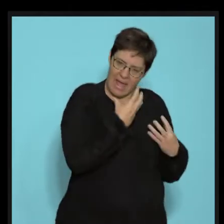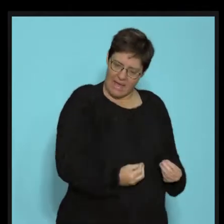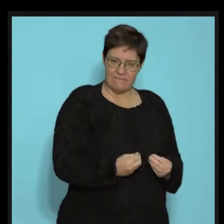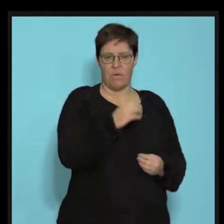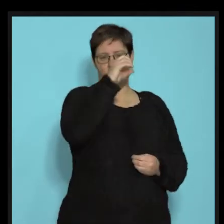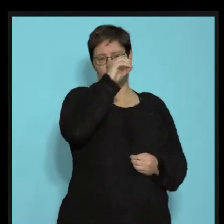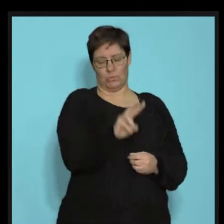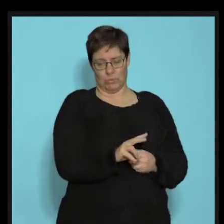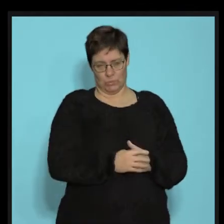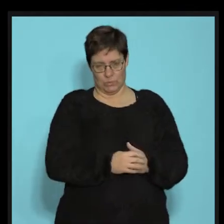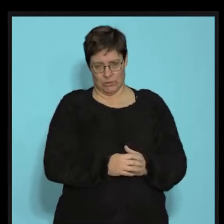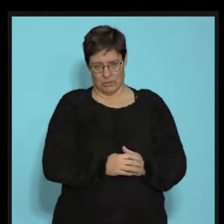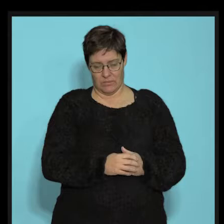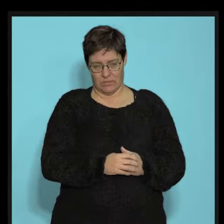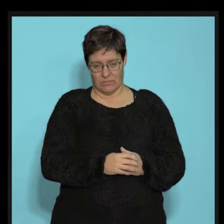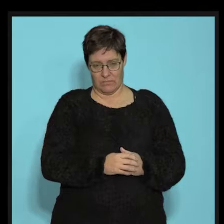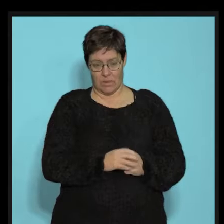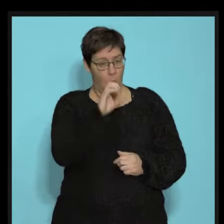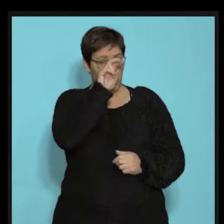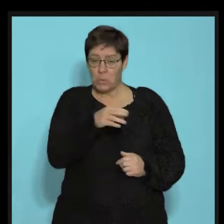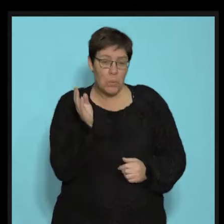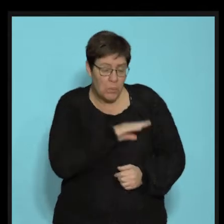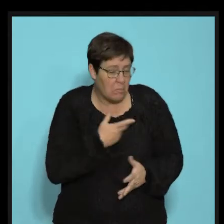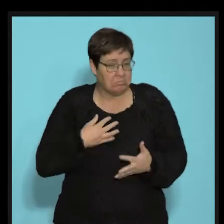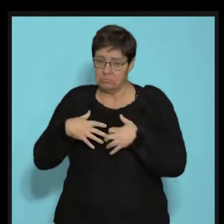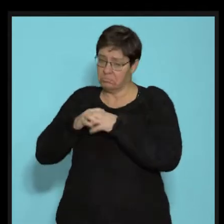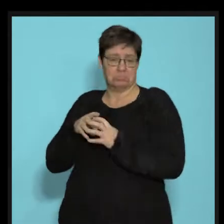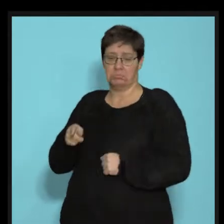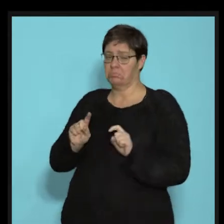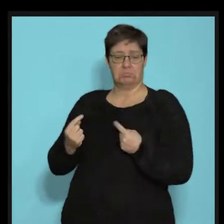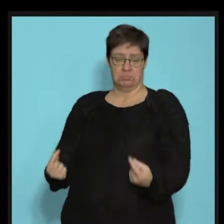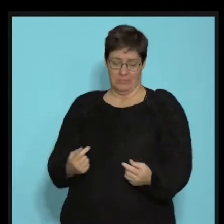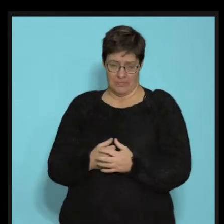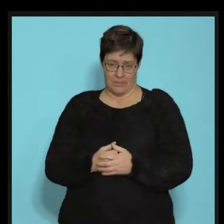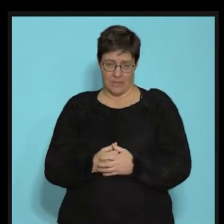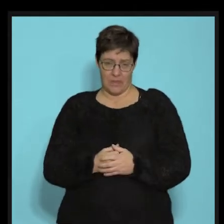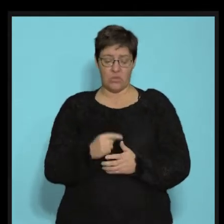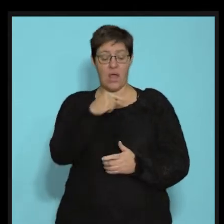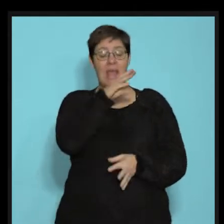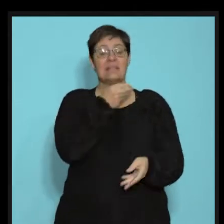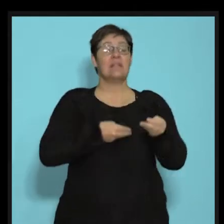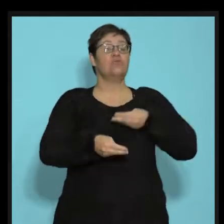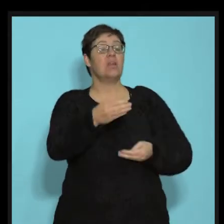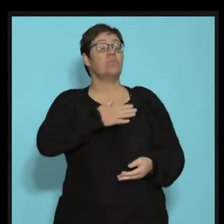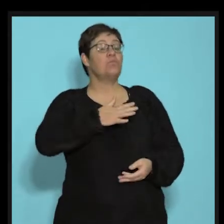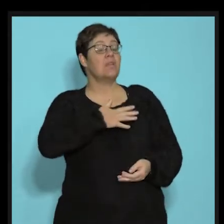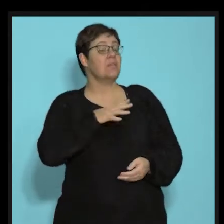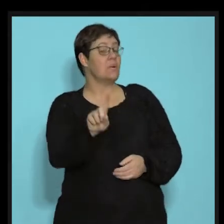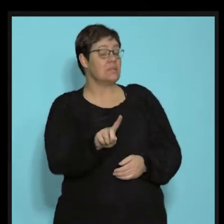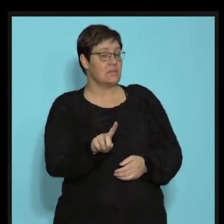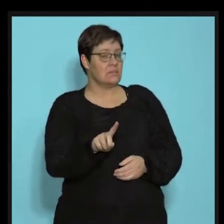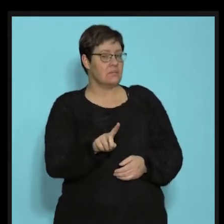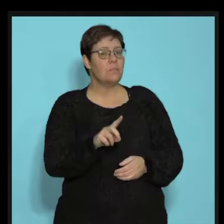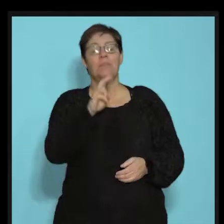have oxygen. I have to have oxygen, okay? So what is it? So what is gaseous exchange and breathing?